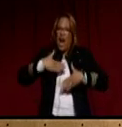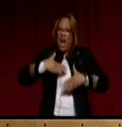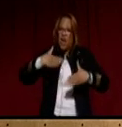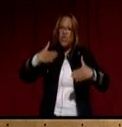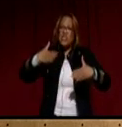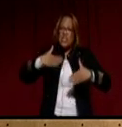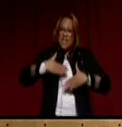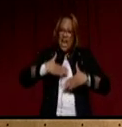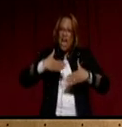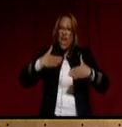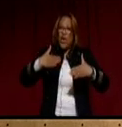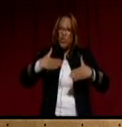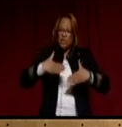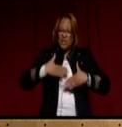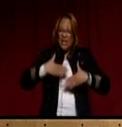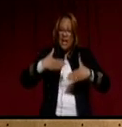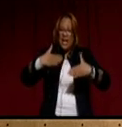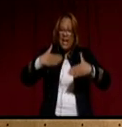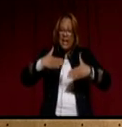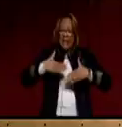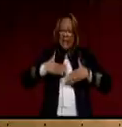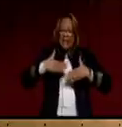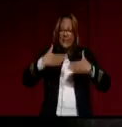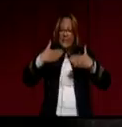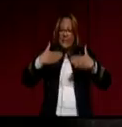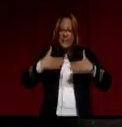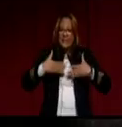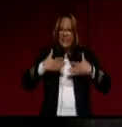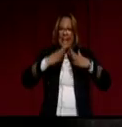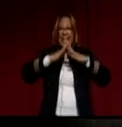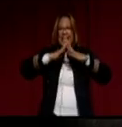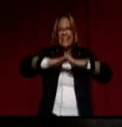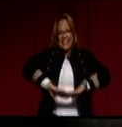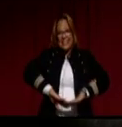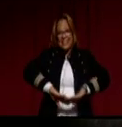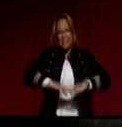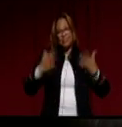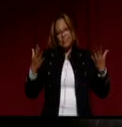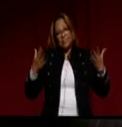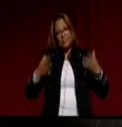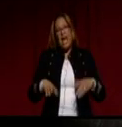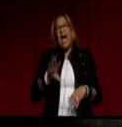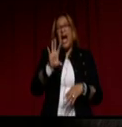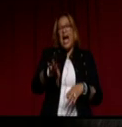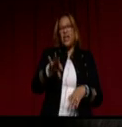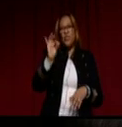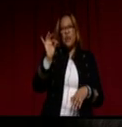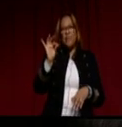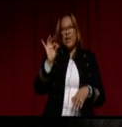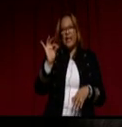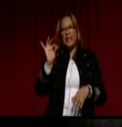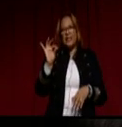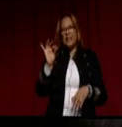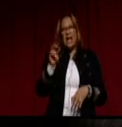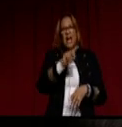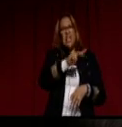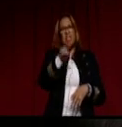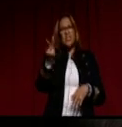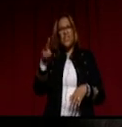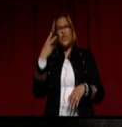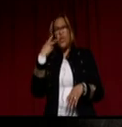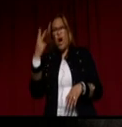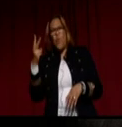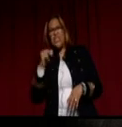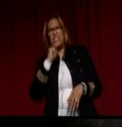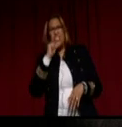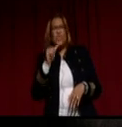in our lung, that our lungs then don't function well. How do we pick the virus? Now, those of you who are watching and